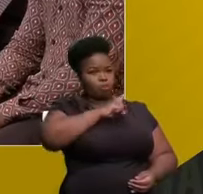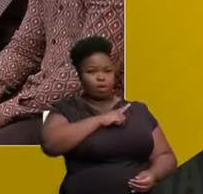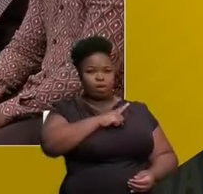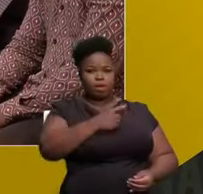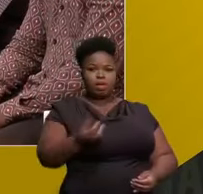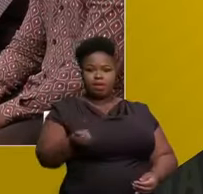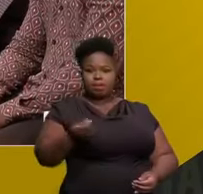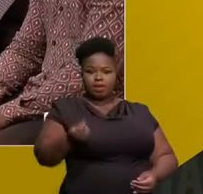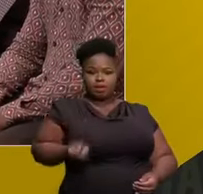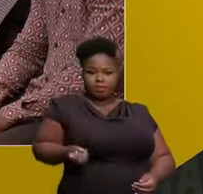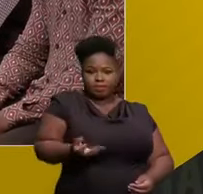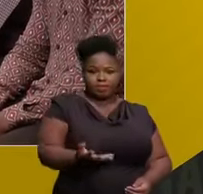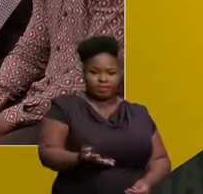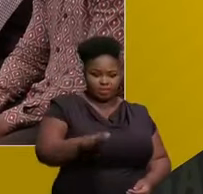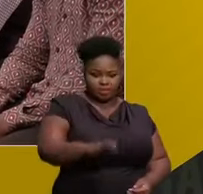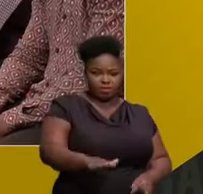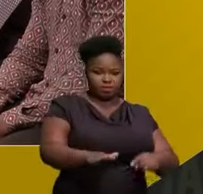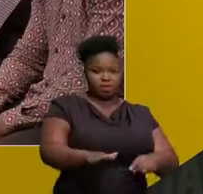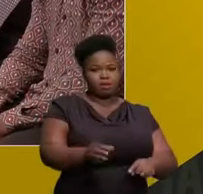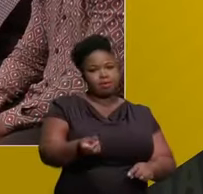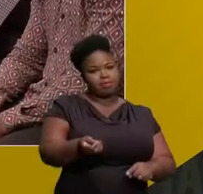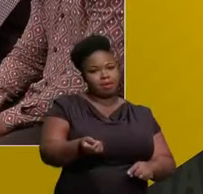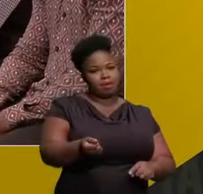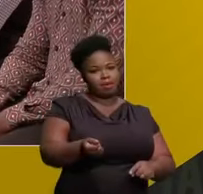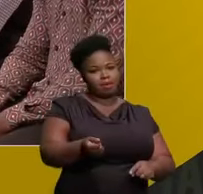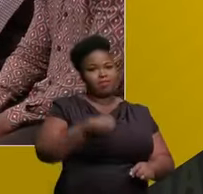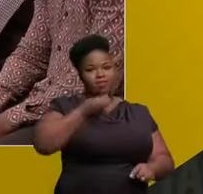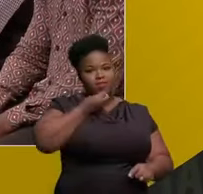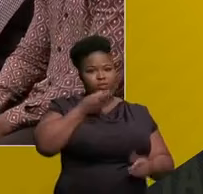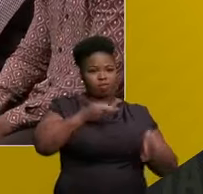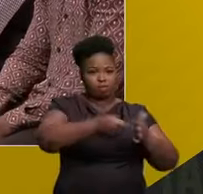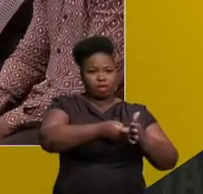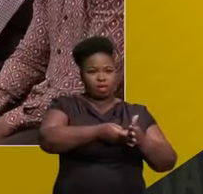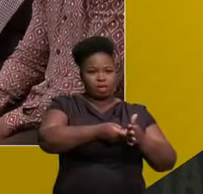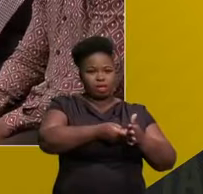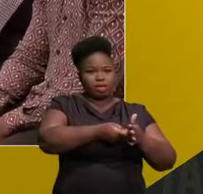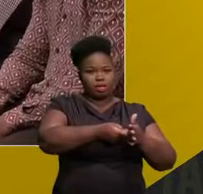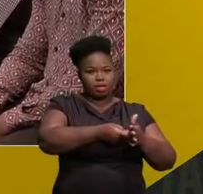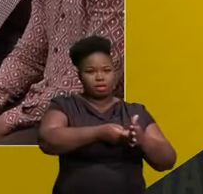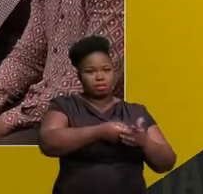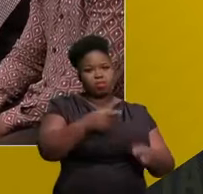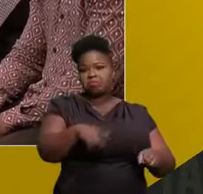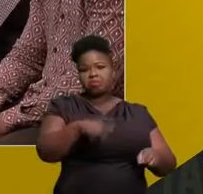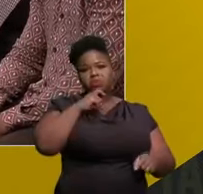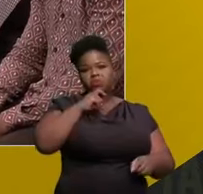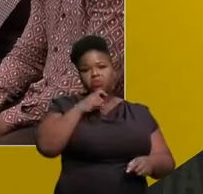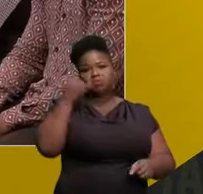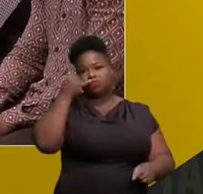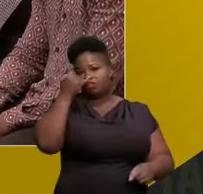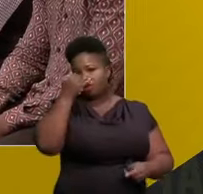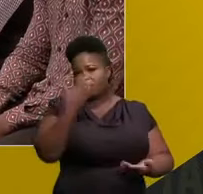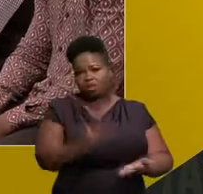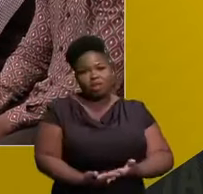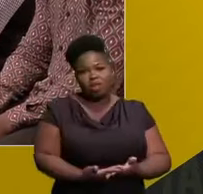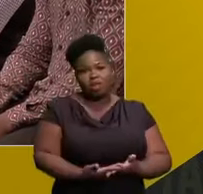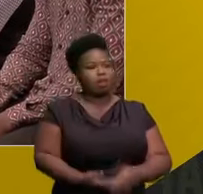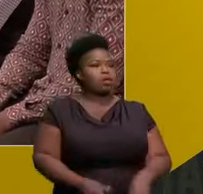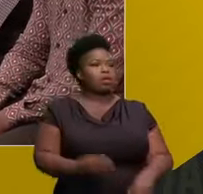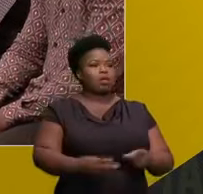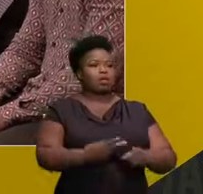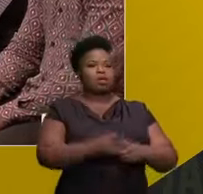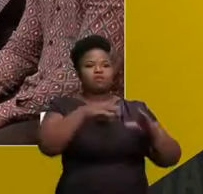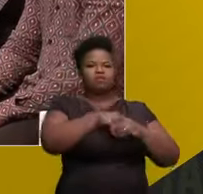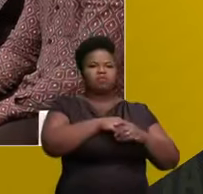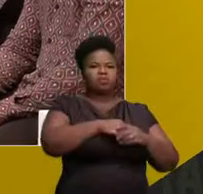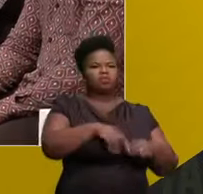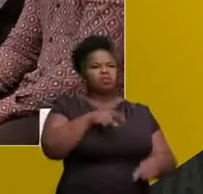imali endlini. Right, you give your child money, what's a part of captain? Same money that could be used for drugs, same money that could be used now to start to be involved in